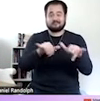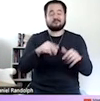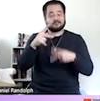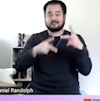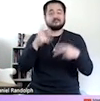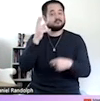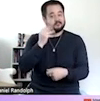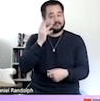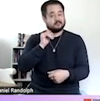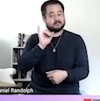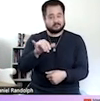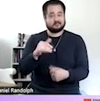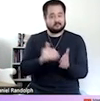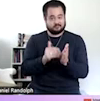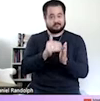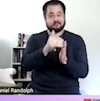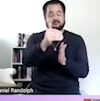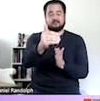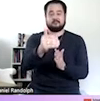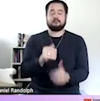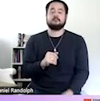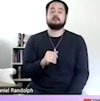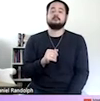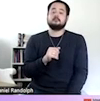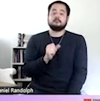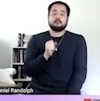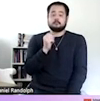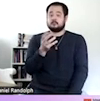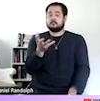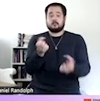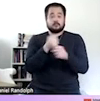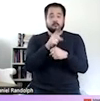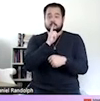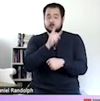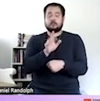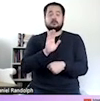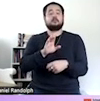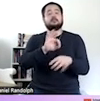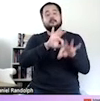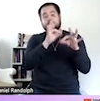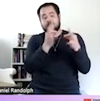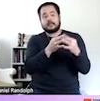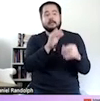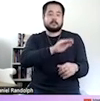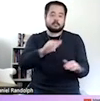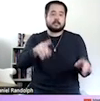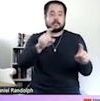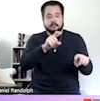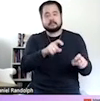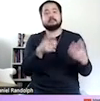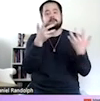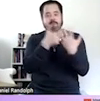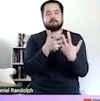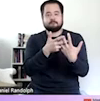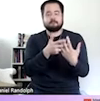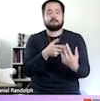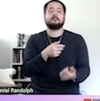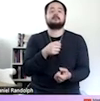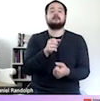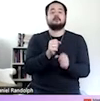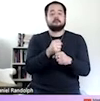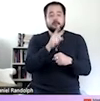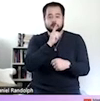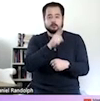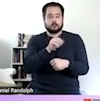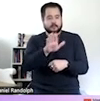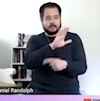tailoring, the needs of your child and family, that you are looking at what their specific needs are,